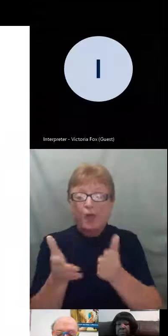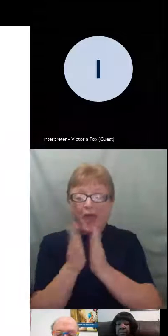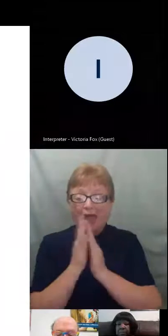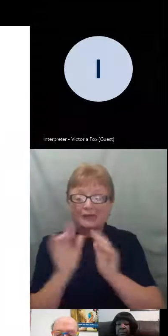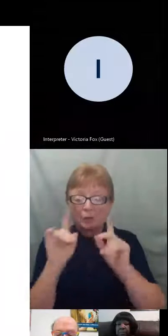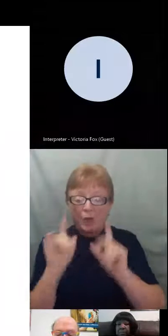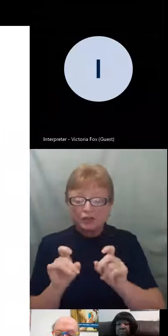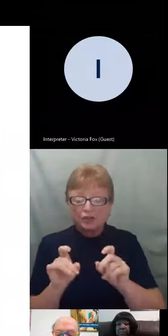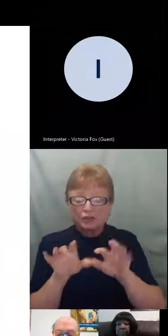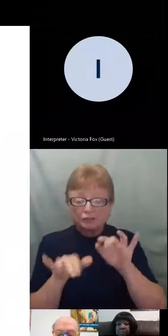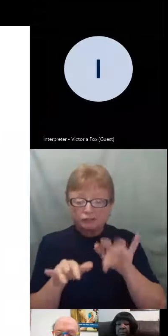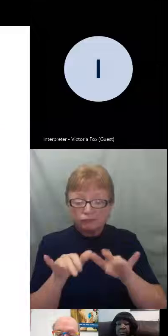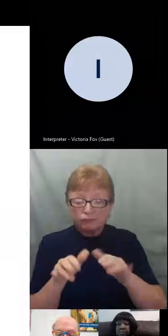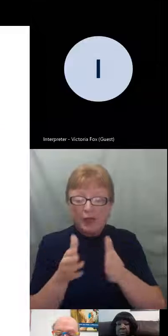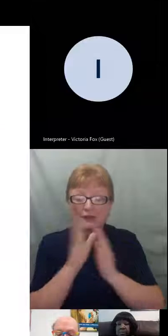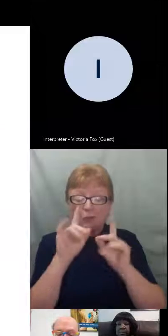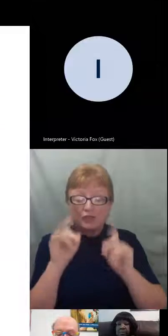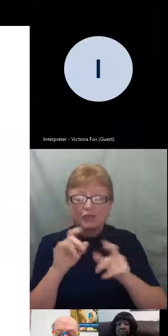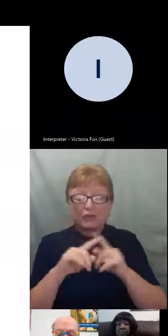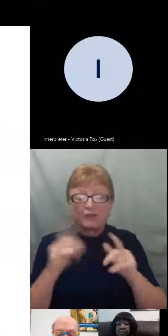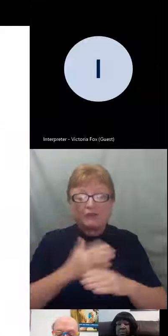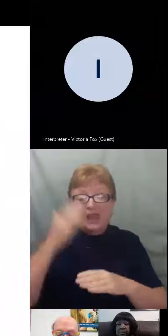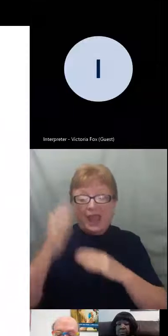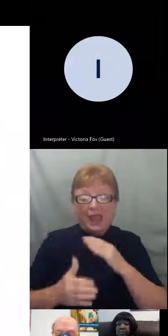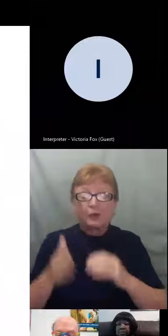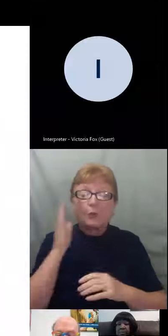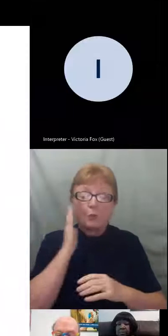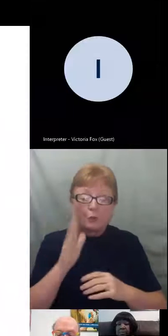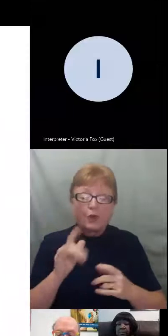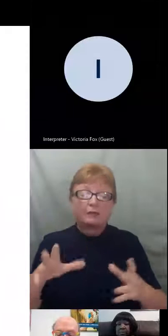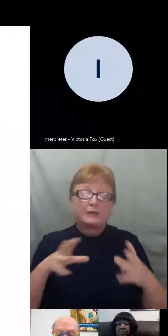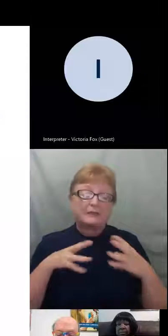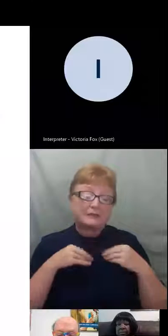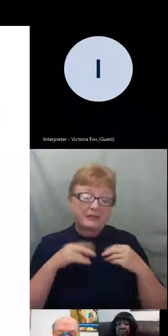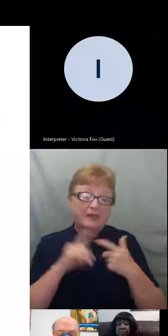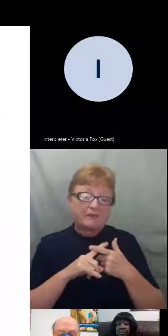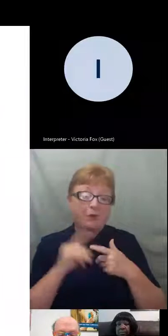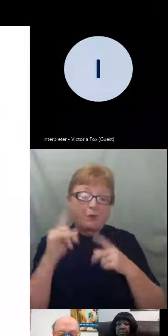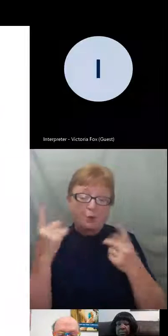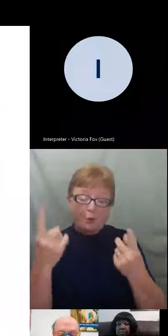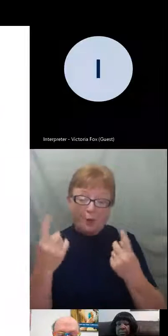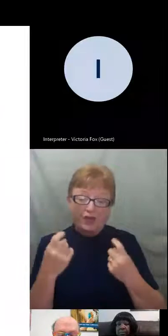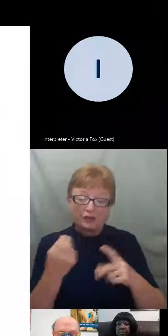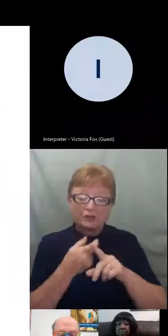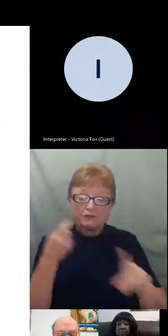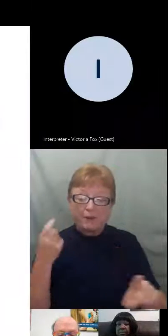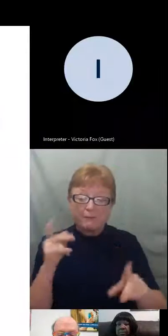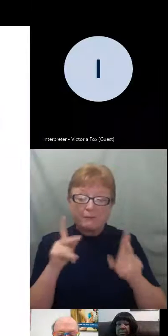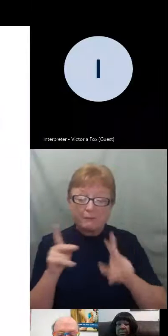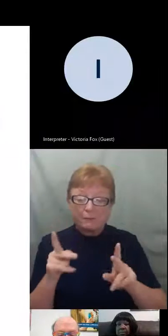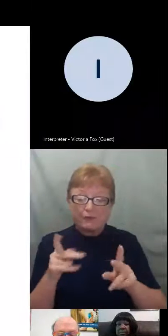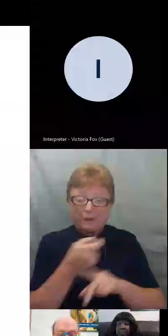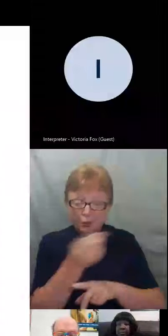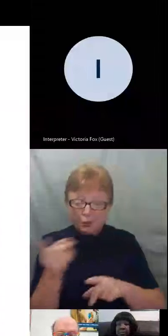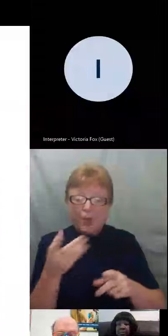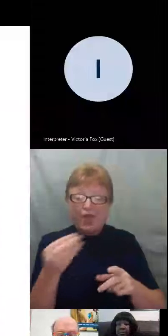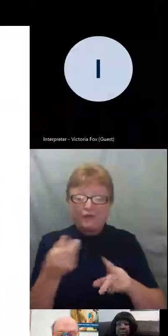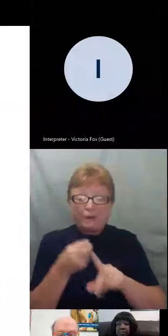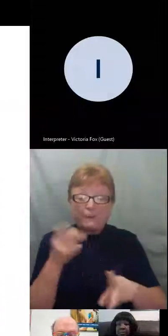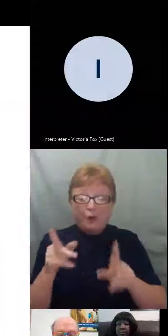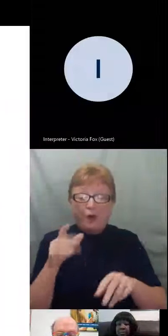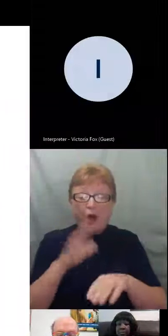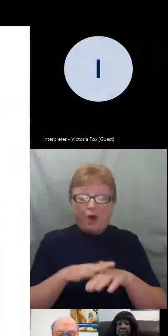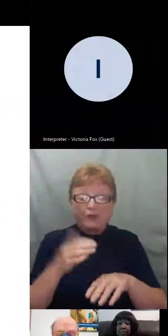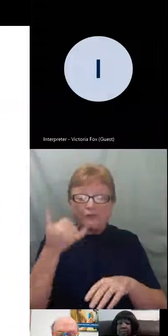presentation, we will be taking questions and comments from participants on the phone as well. We will now begin the